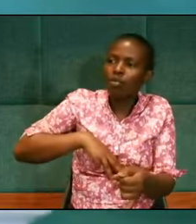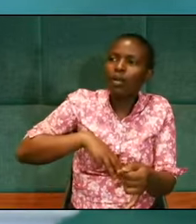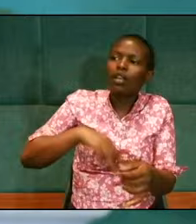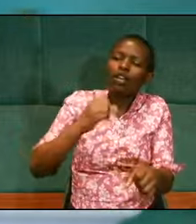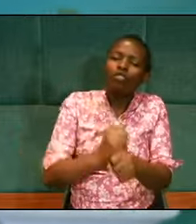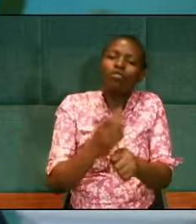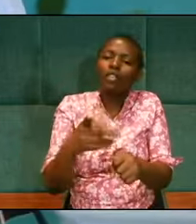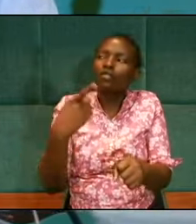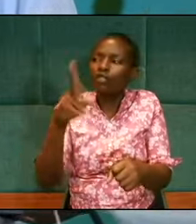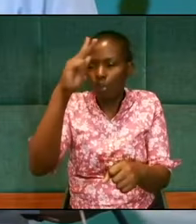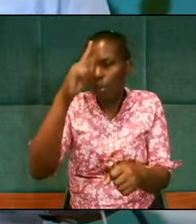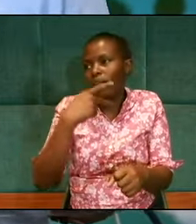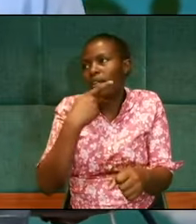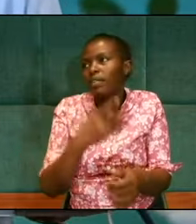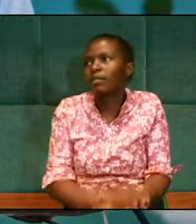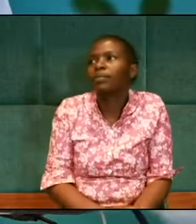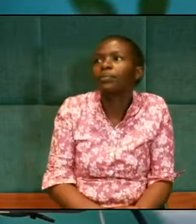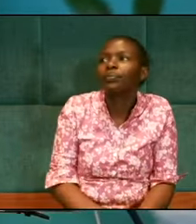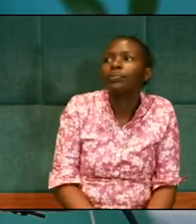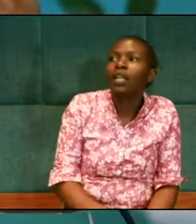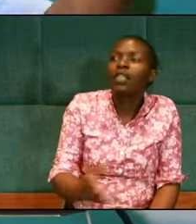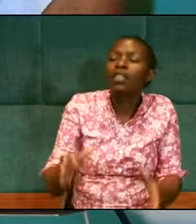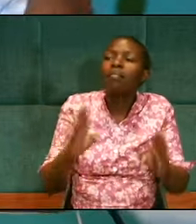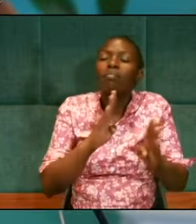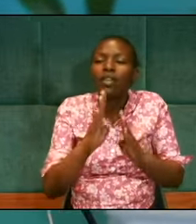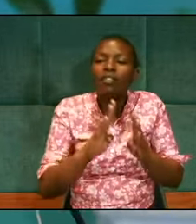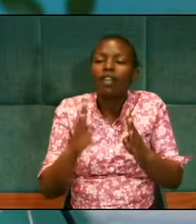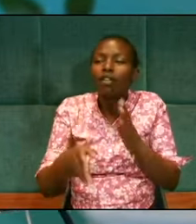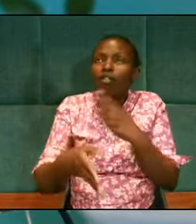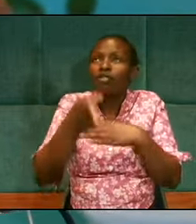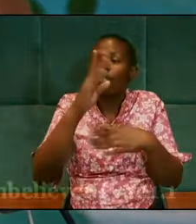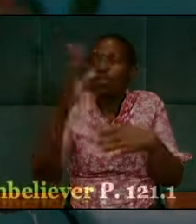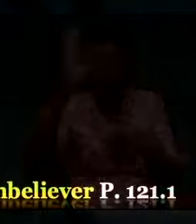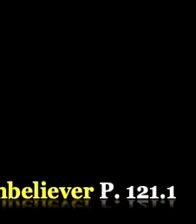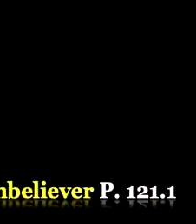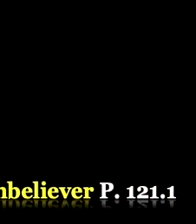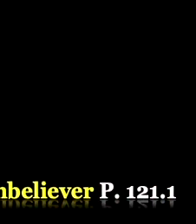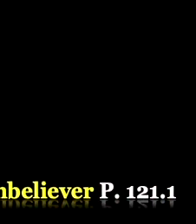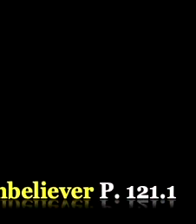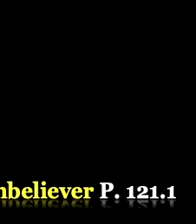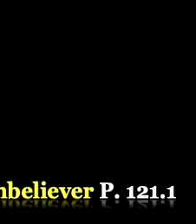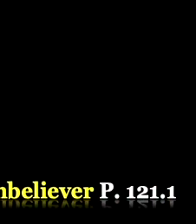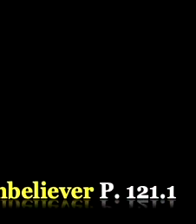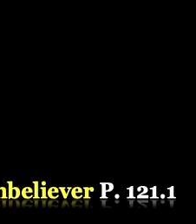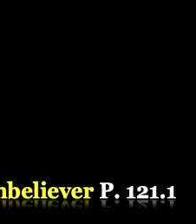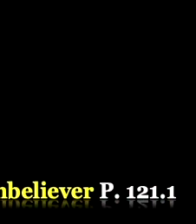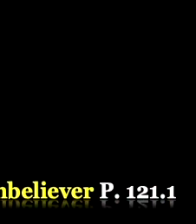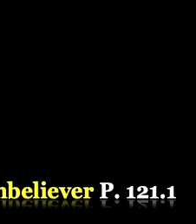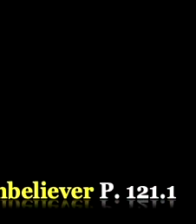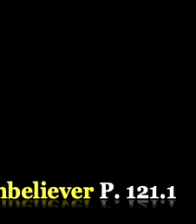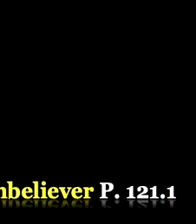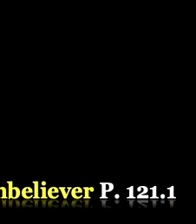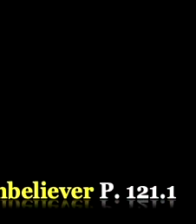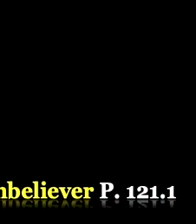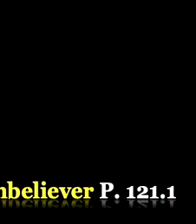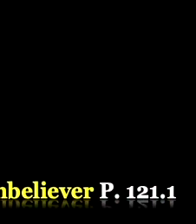peril. The character of God, of the unbelieving, may be similar to that of the young man to